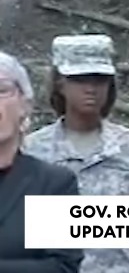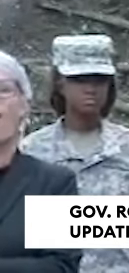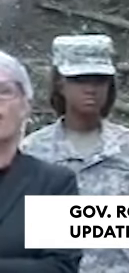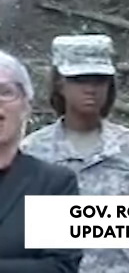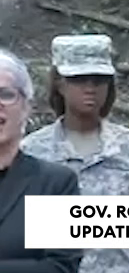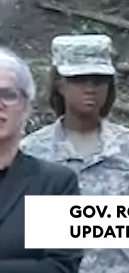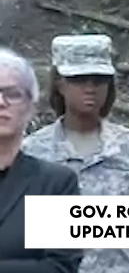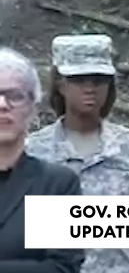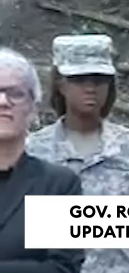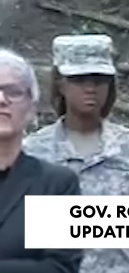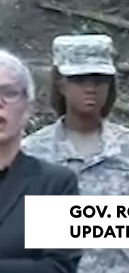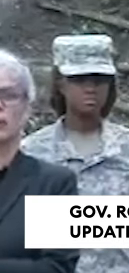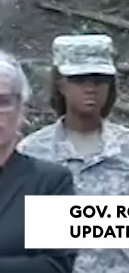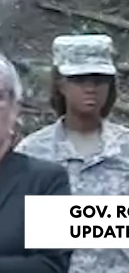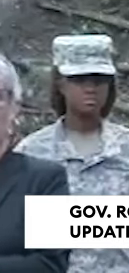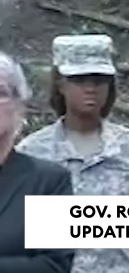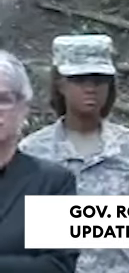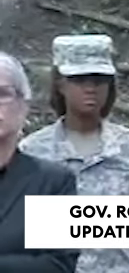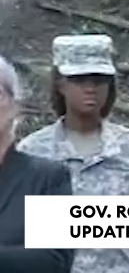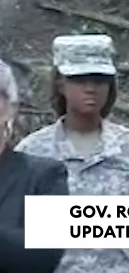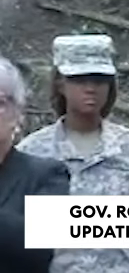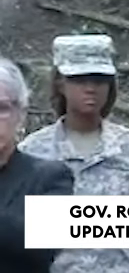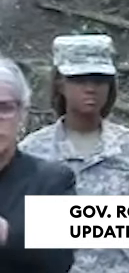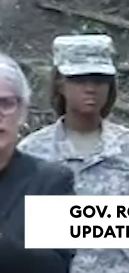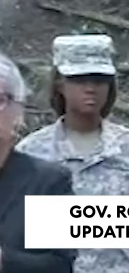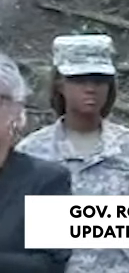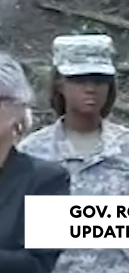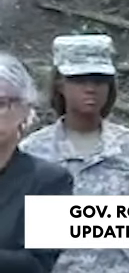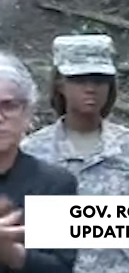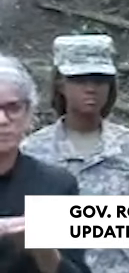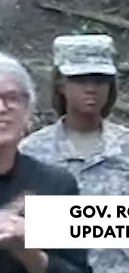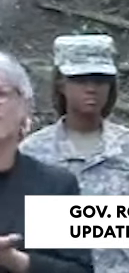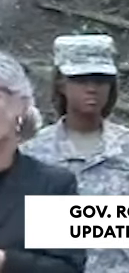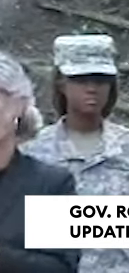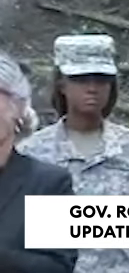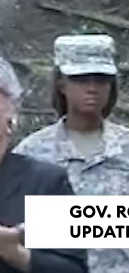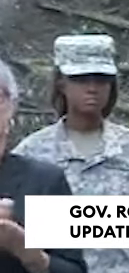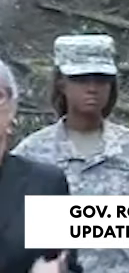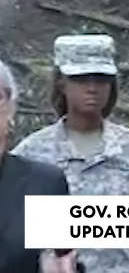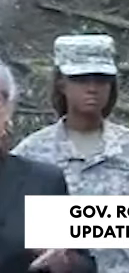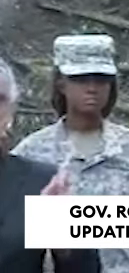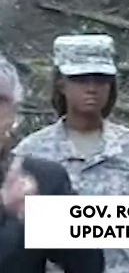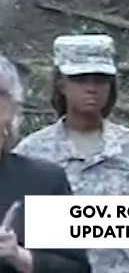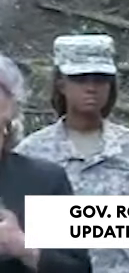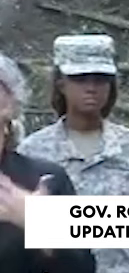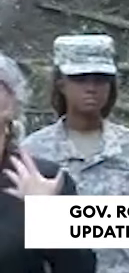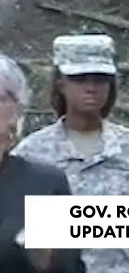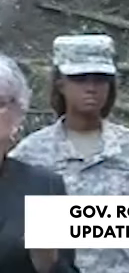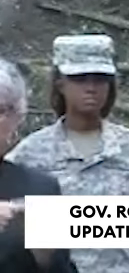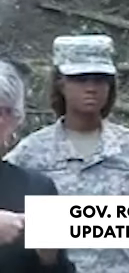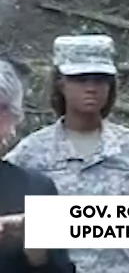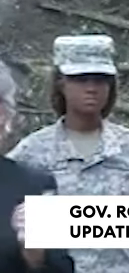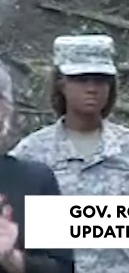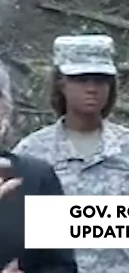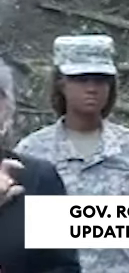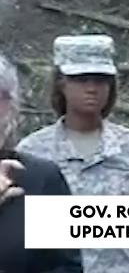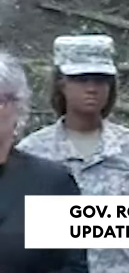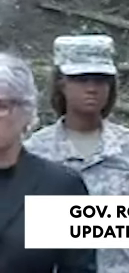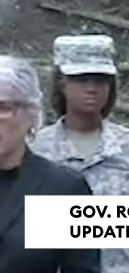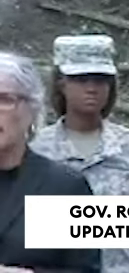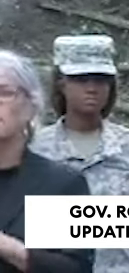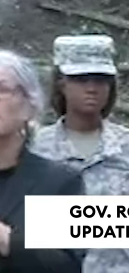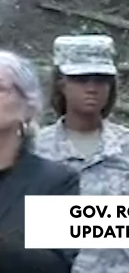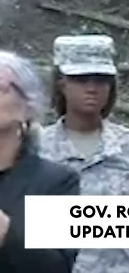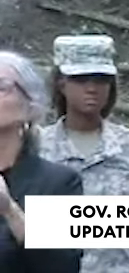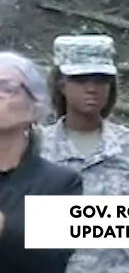as the local law enforcement down there. I talked with the sheriff about kind of some of the challenges. They did get a